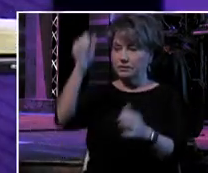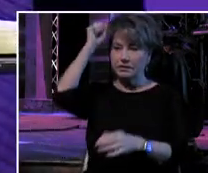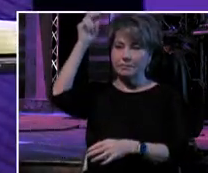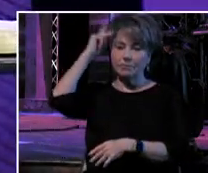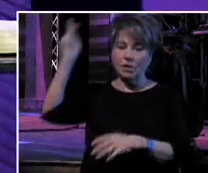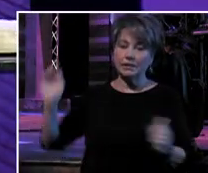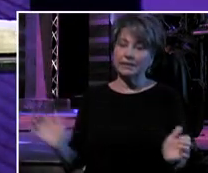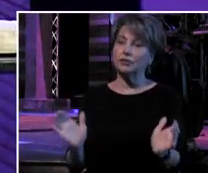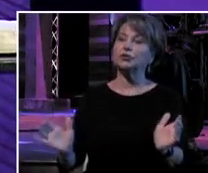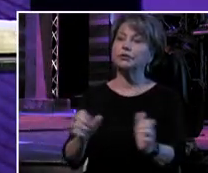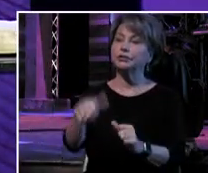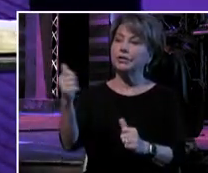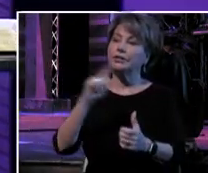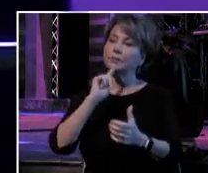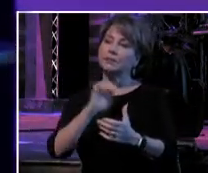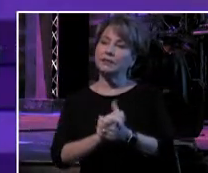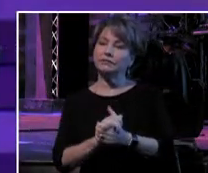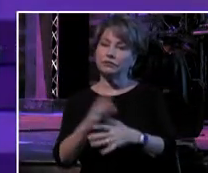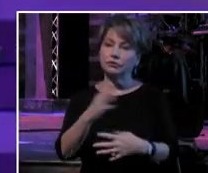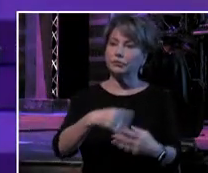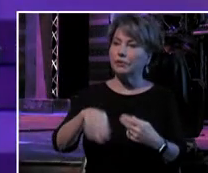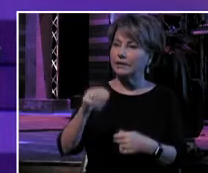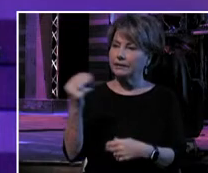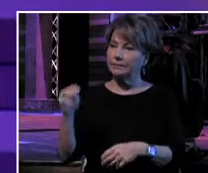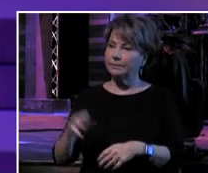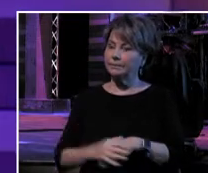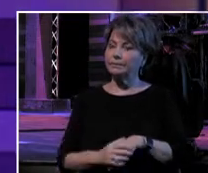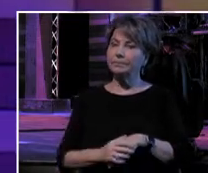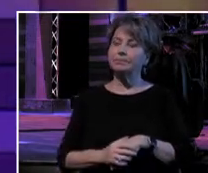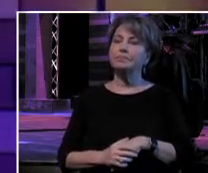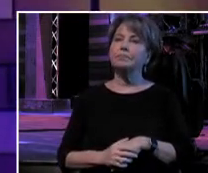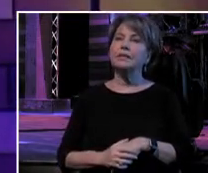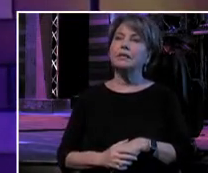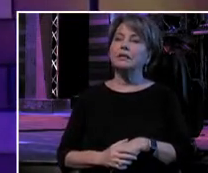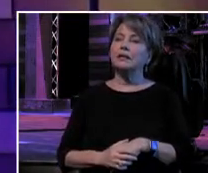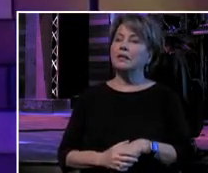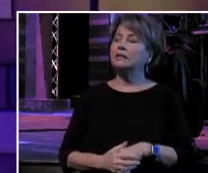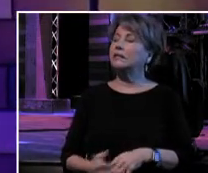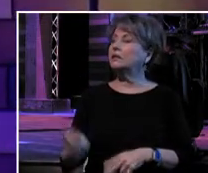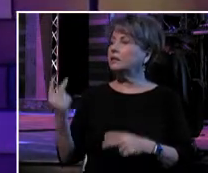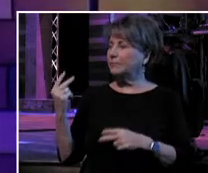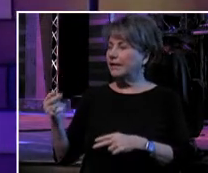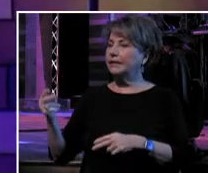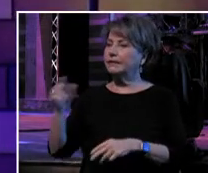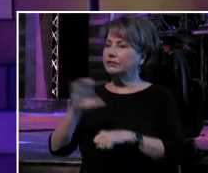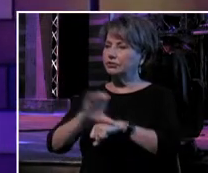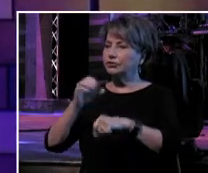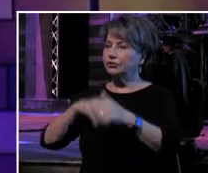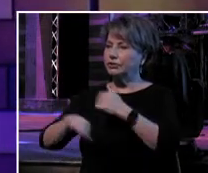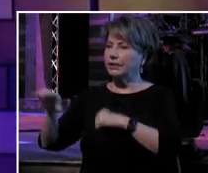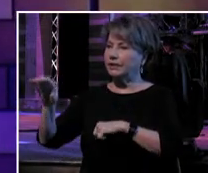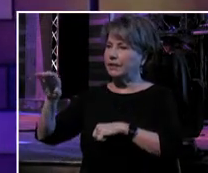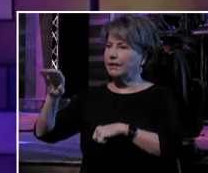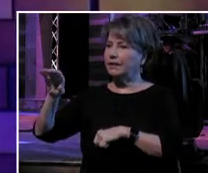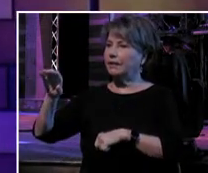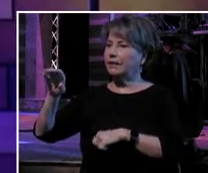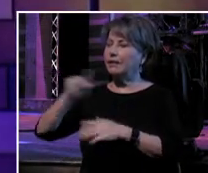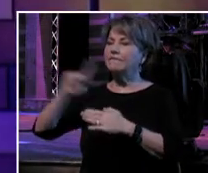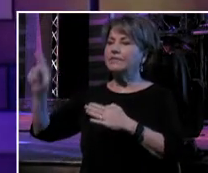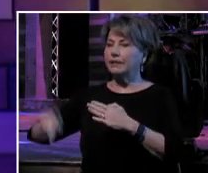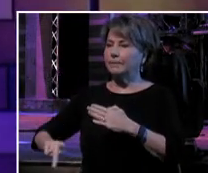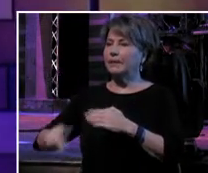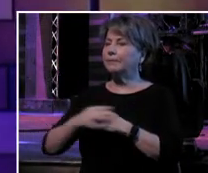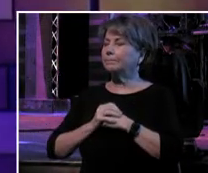around him. And then look at something else that happened. See, back in the church in Philippi, there were some dissensions and some